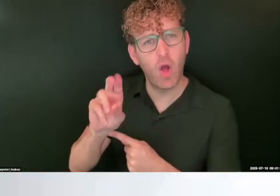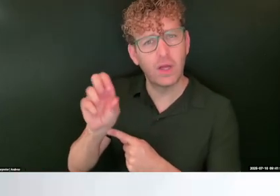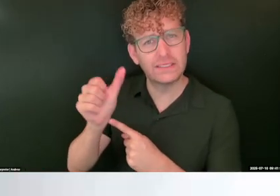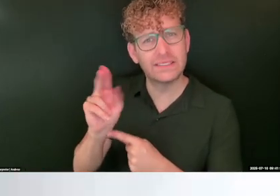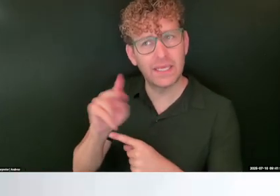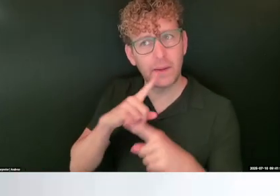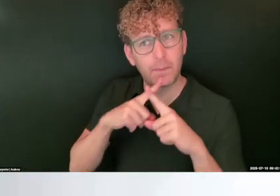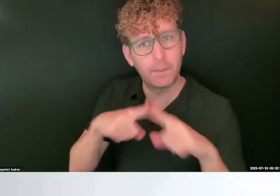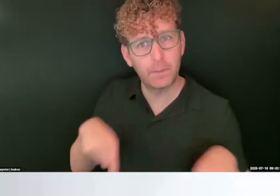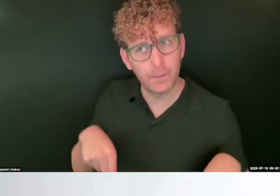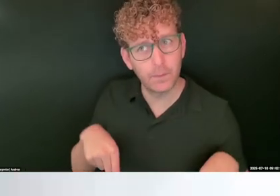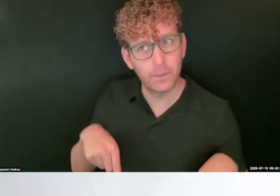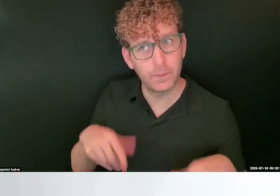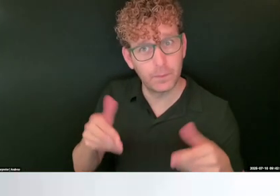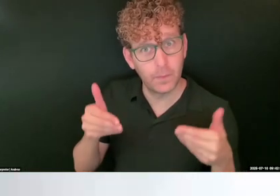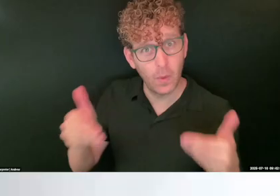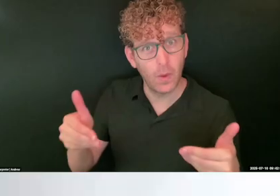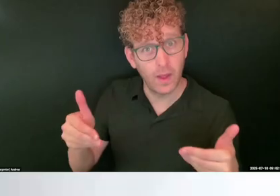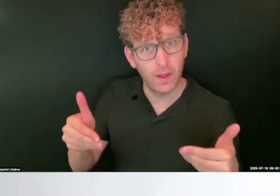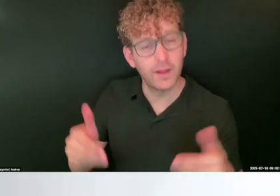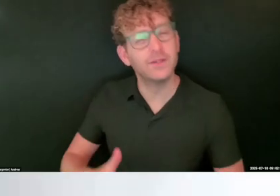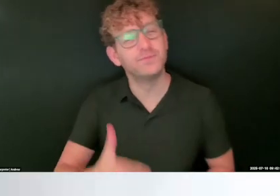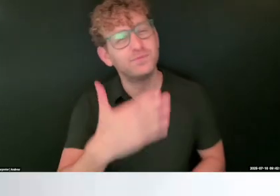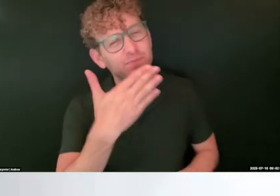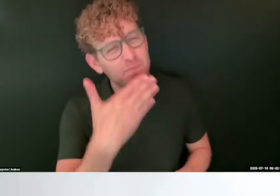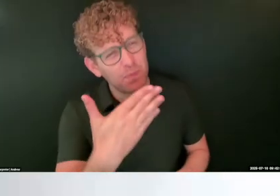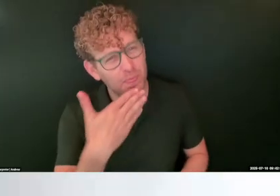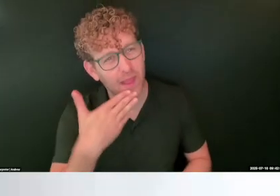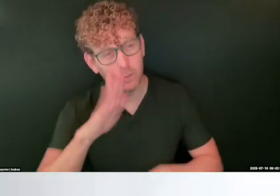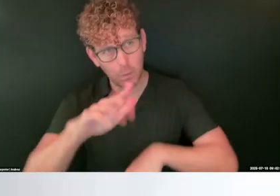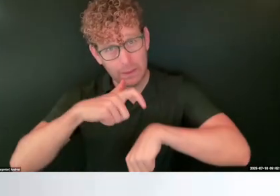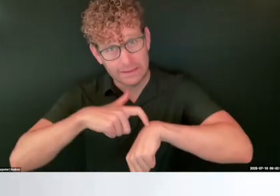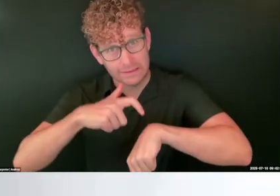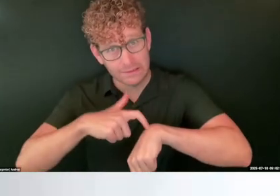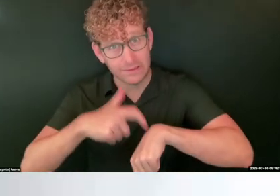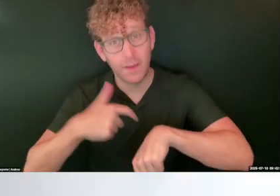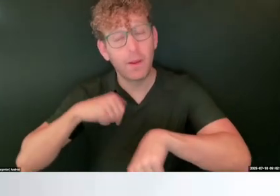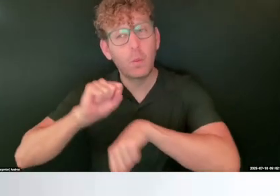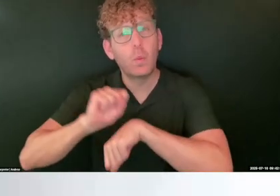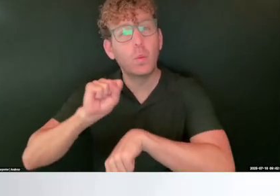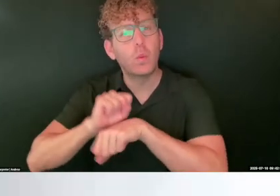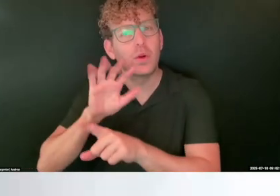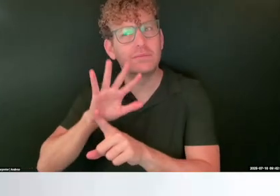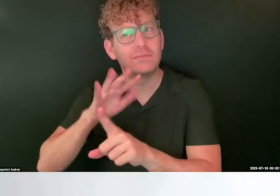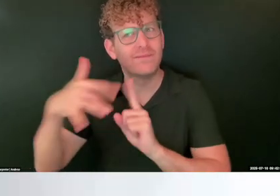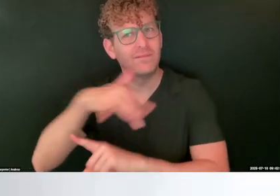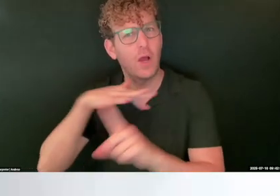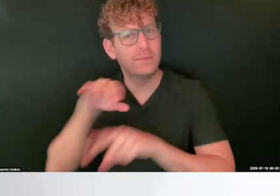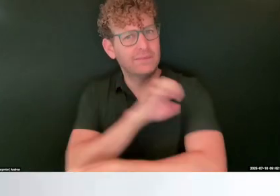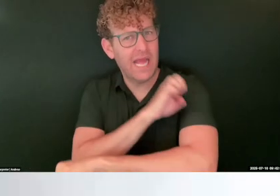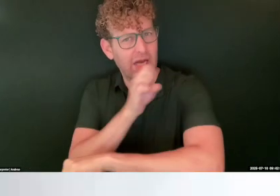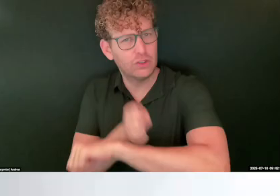am unmuting you. Please go ahead. Hi, thanks so much for your time today. I work in environmental and